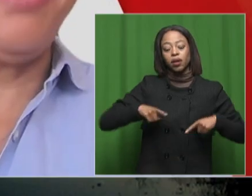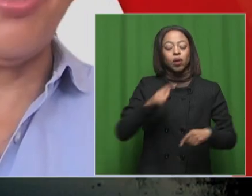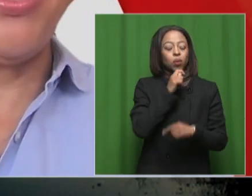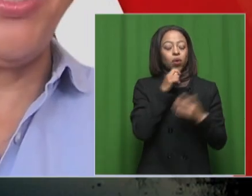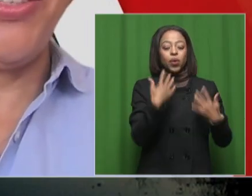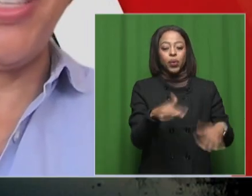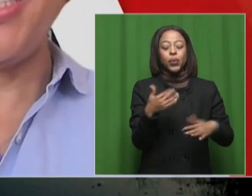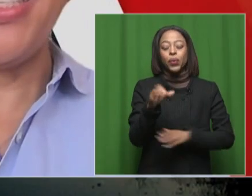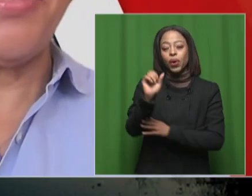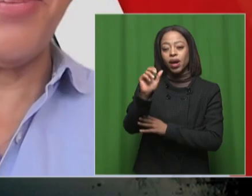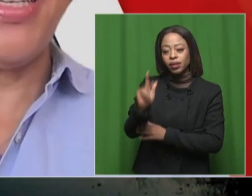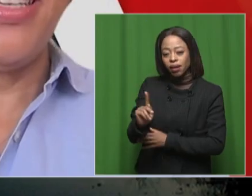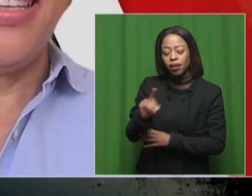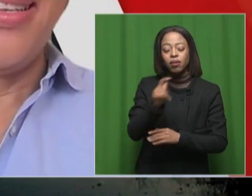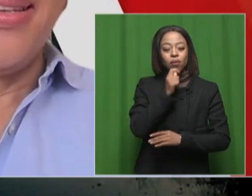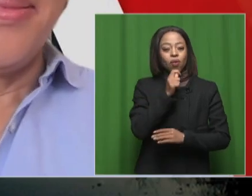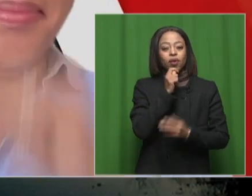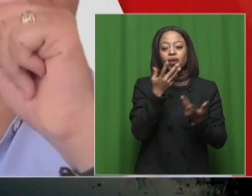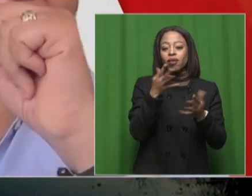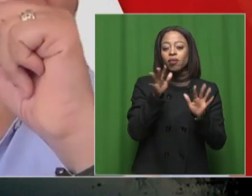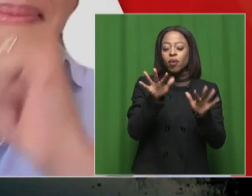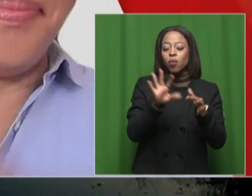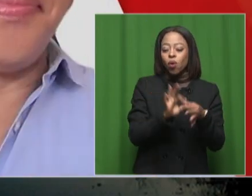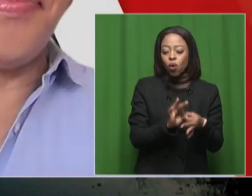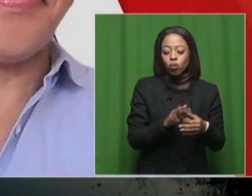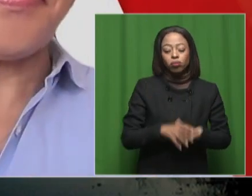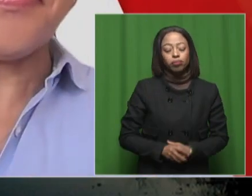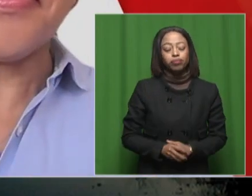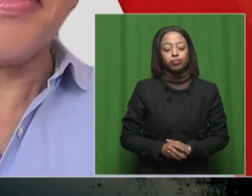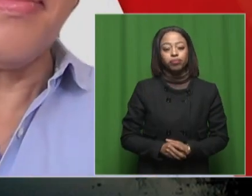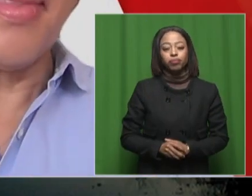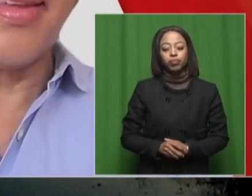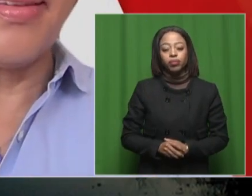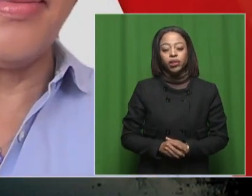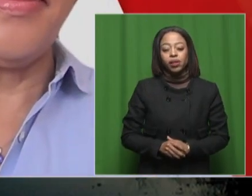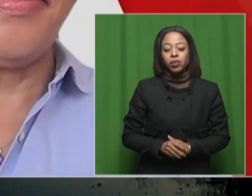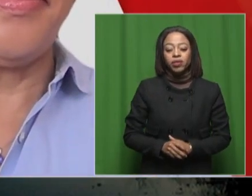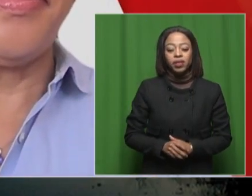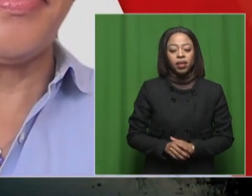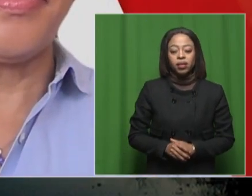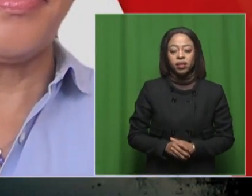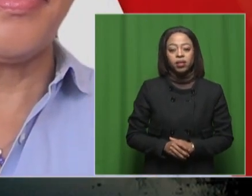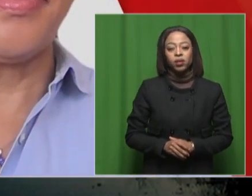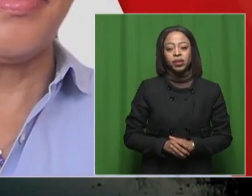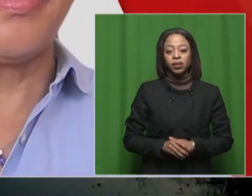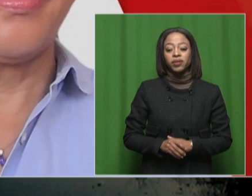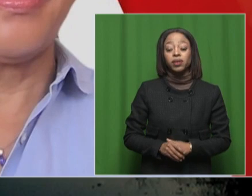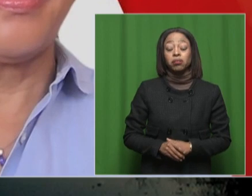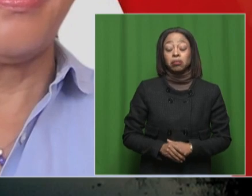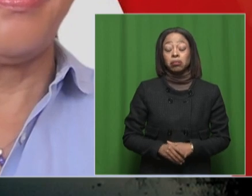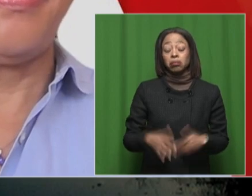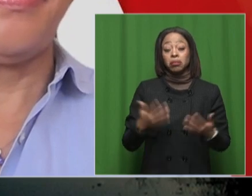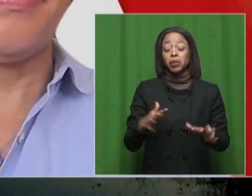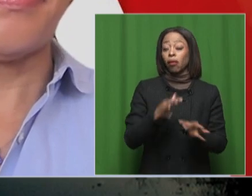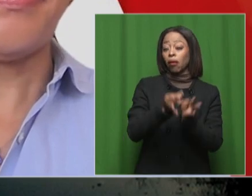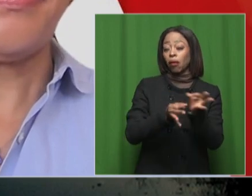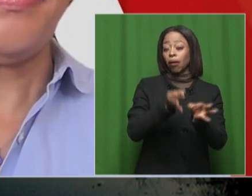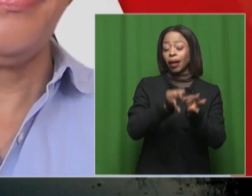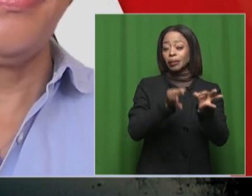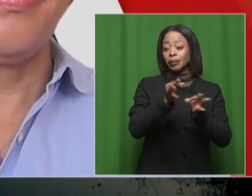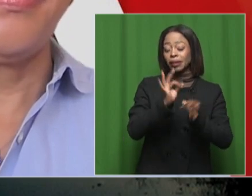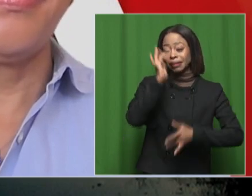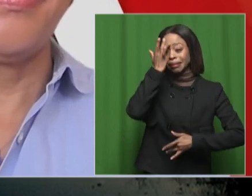and morning to your listeners as well. So I just gave a very rudimentary type of